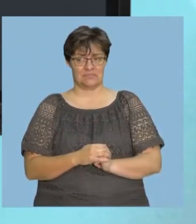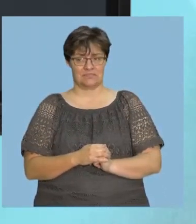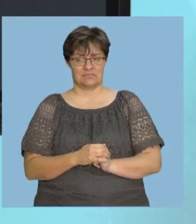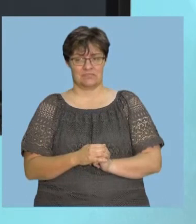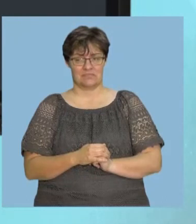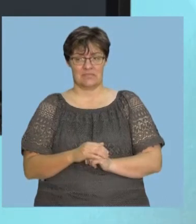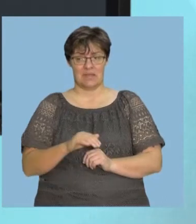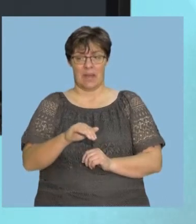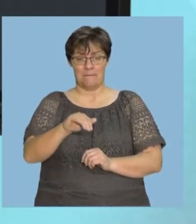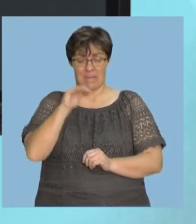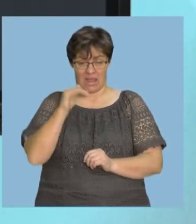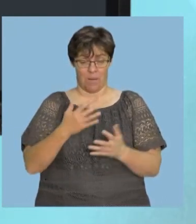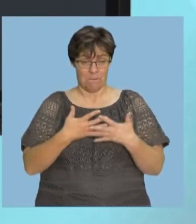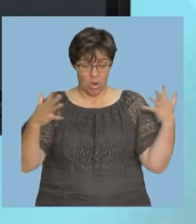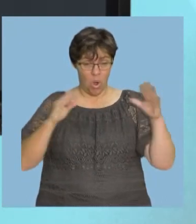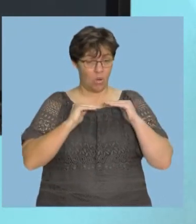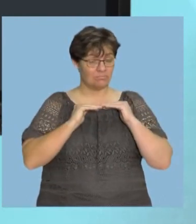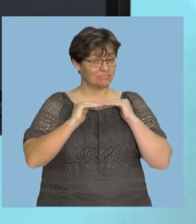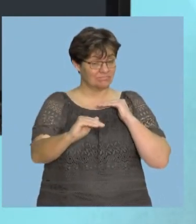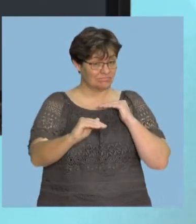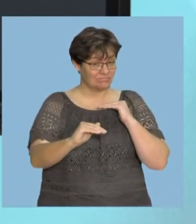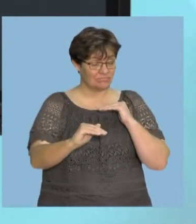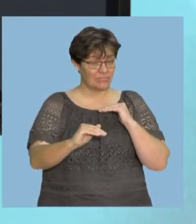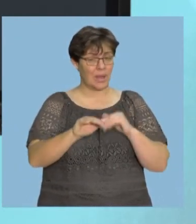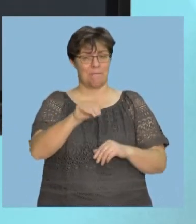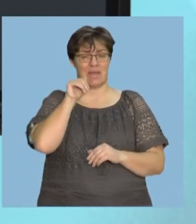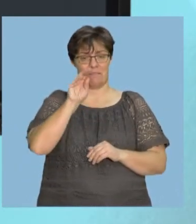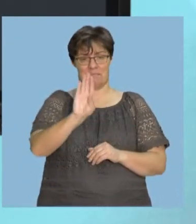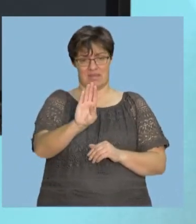The bank which is actually more consistent is bank B.